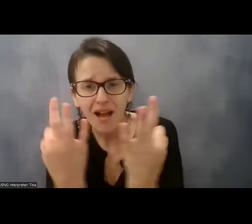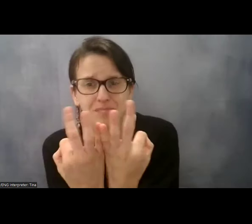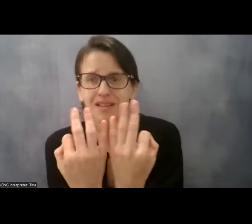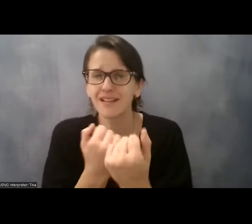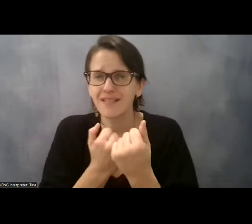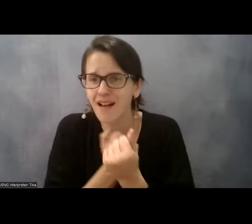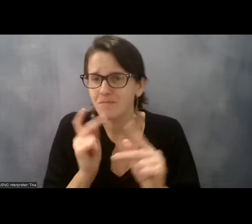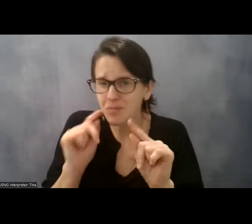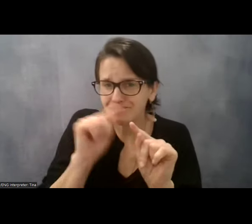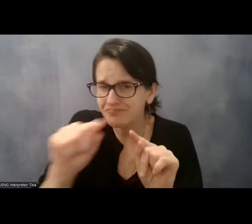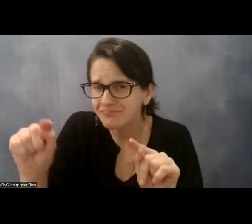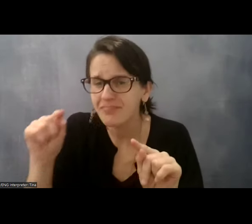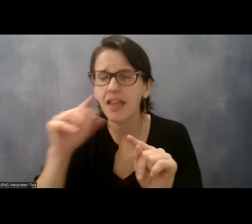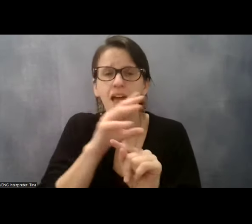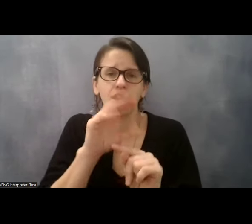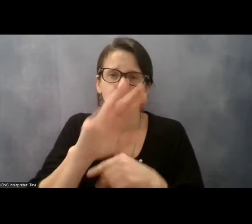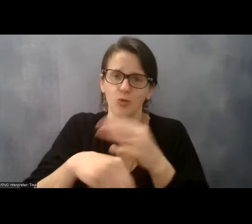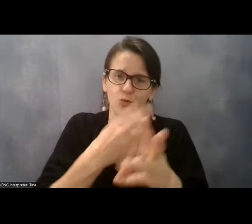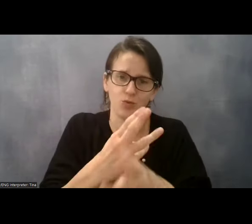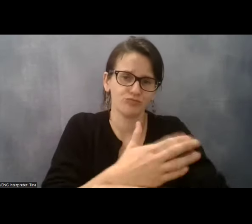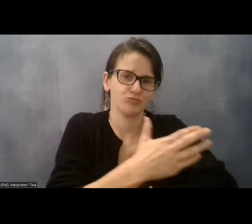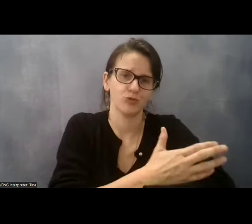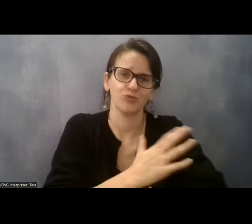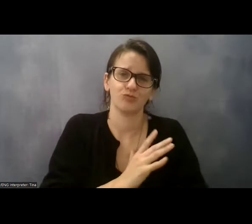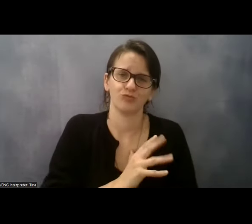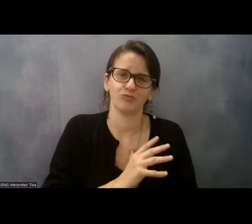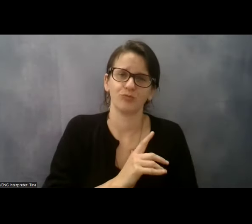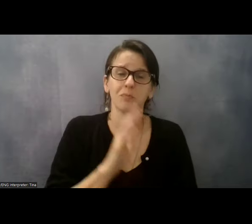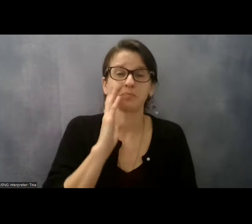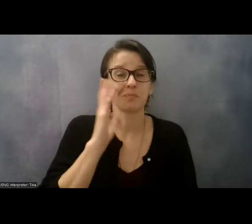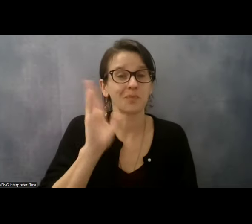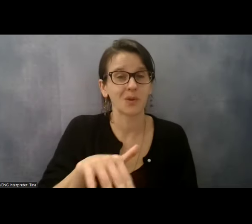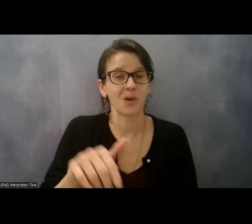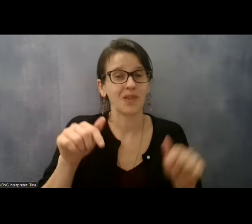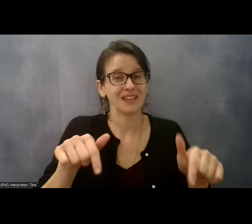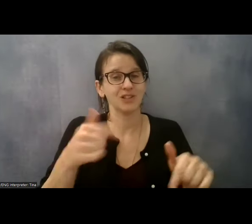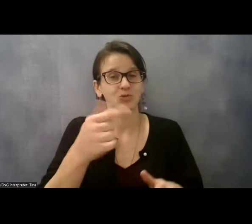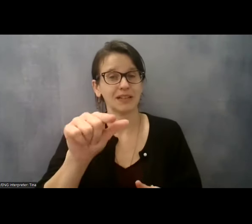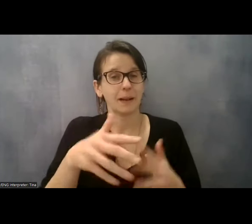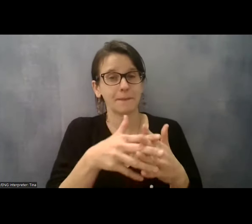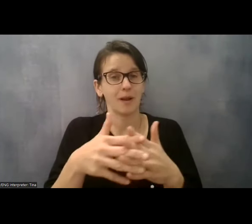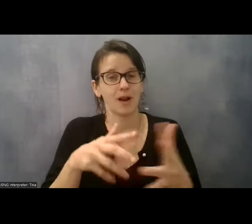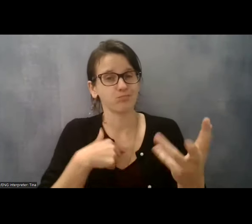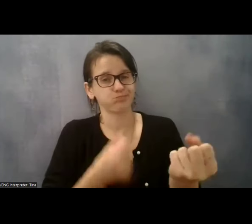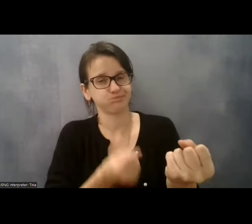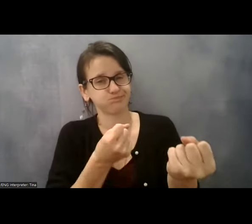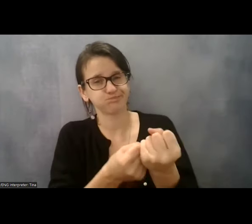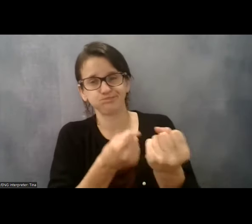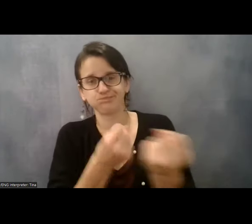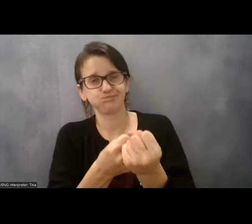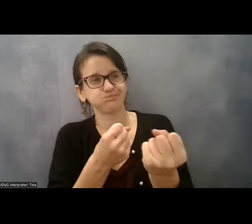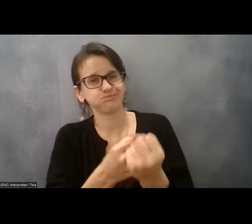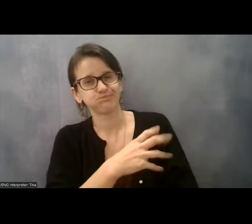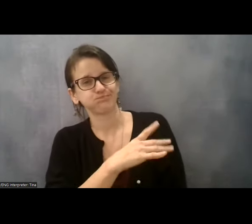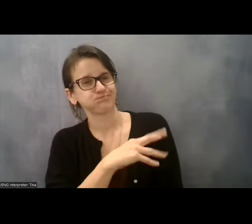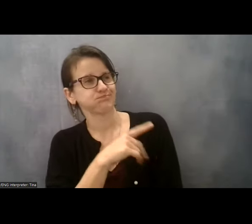Green America. I've been a fan of Green America's for about 30 years now. And it's just super